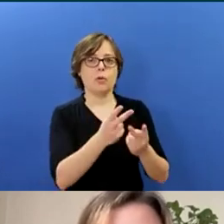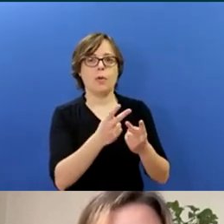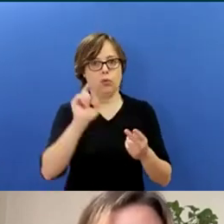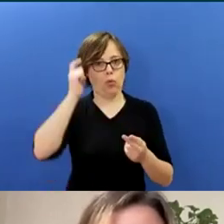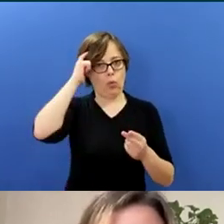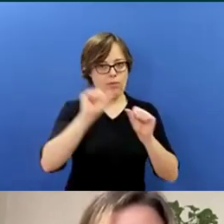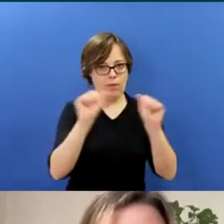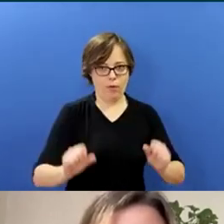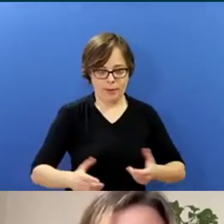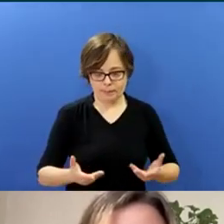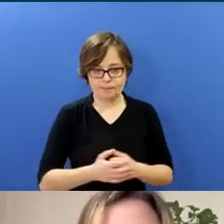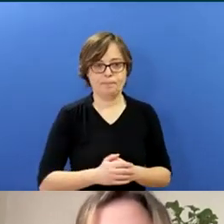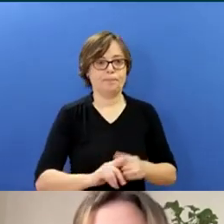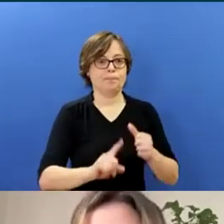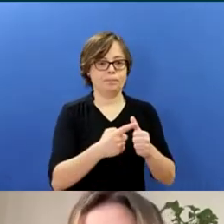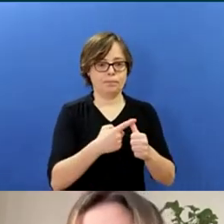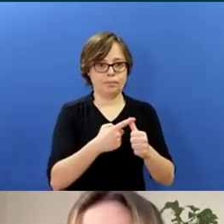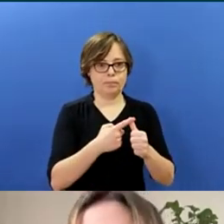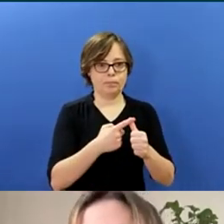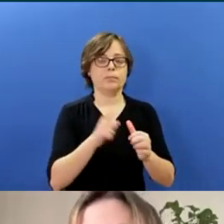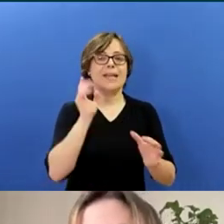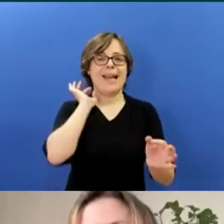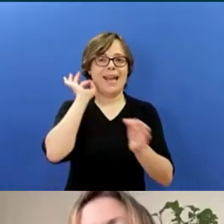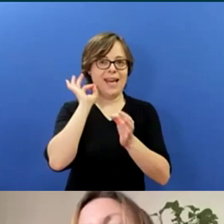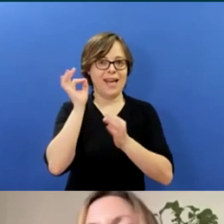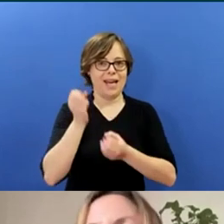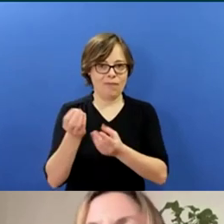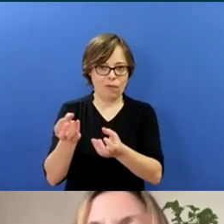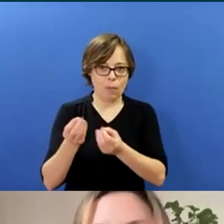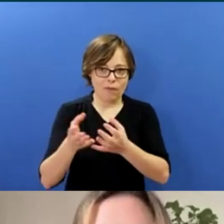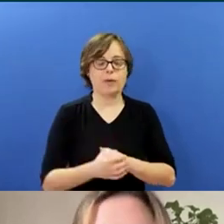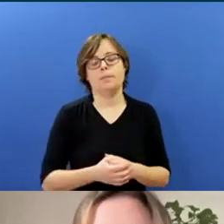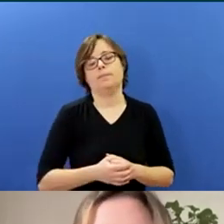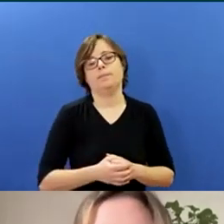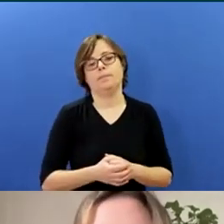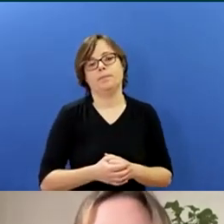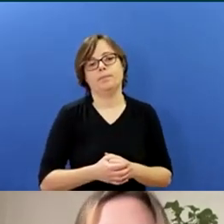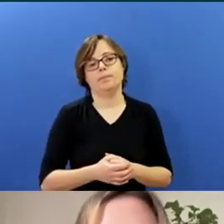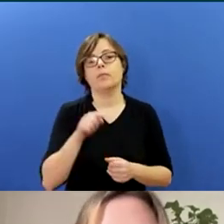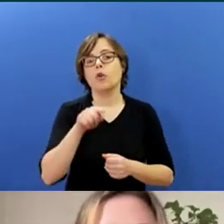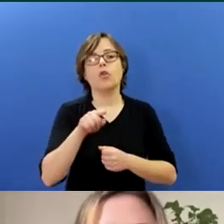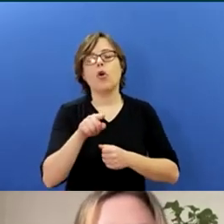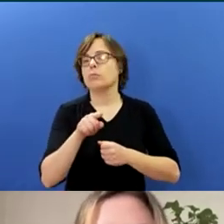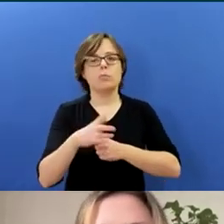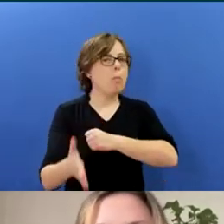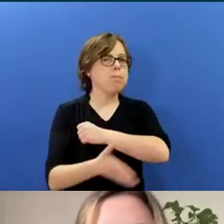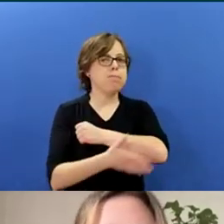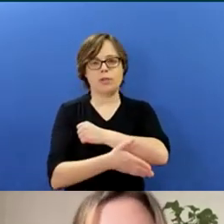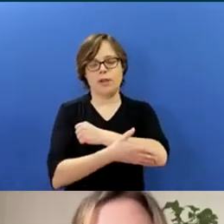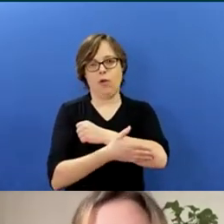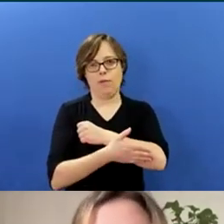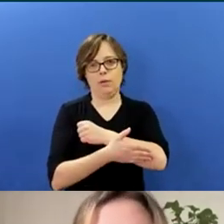First of all, information. The most basic level of participation, where authorities